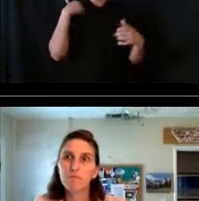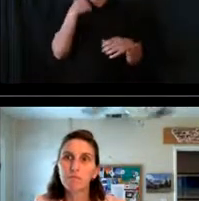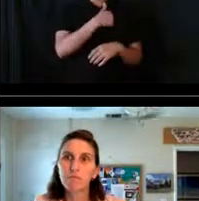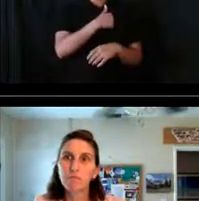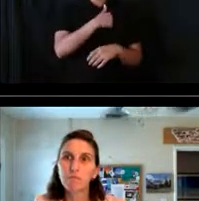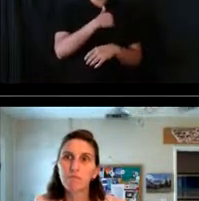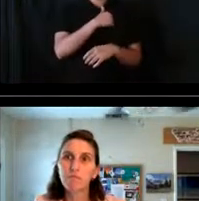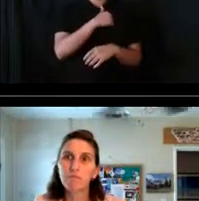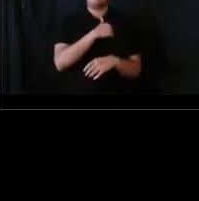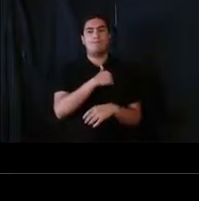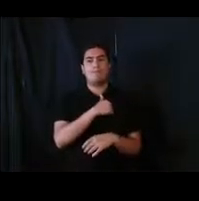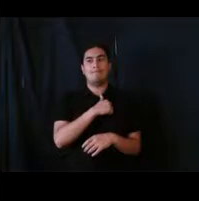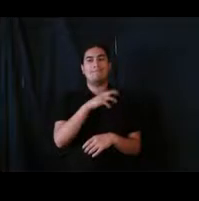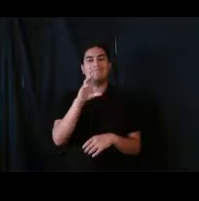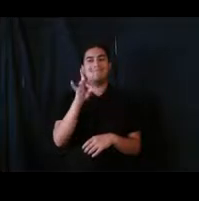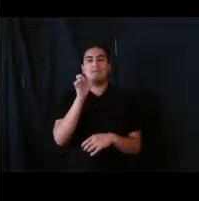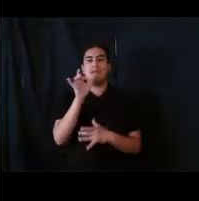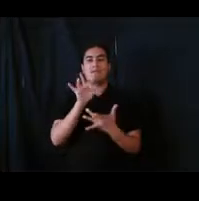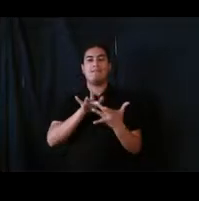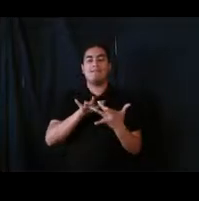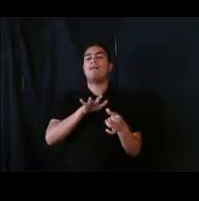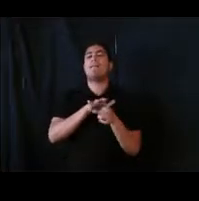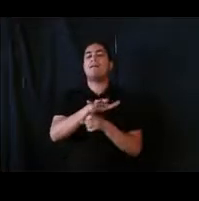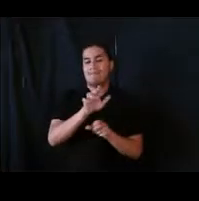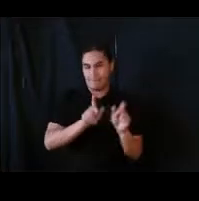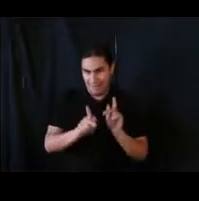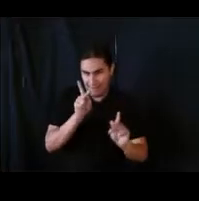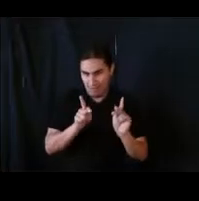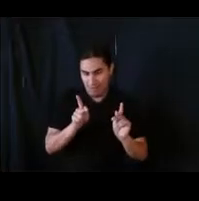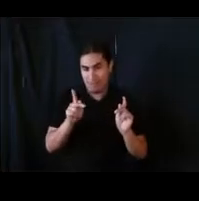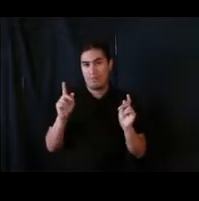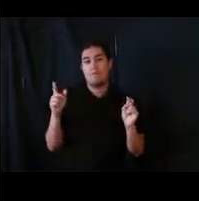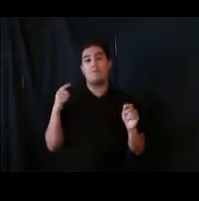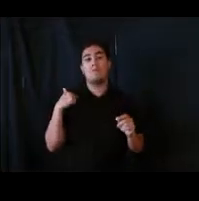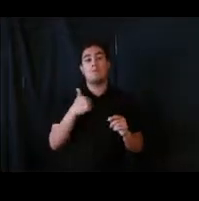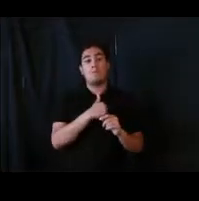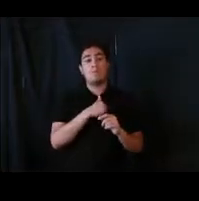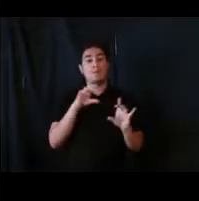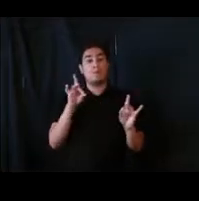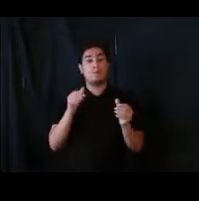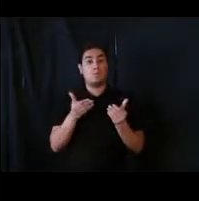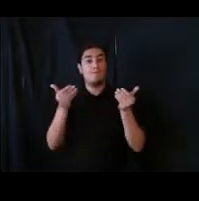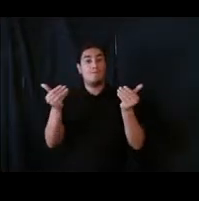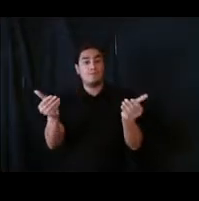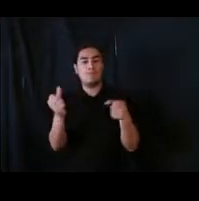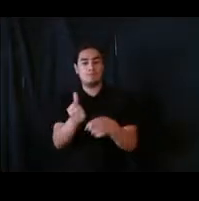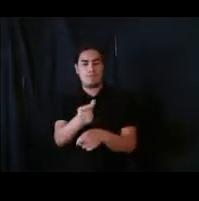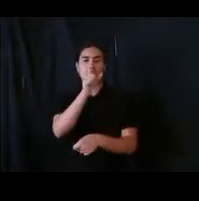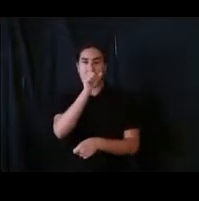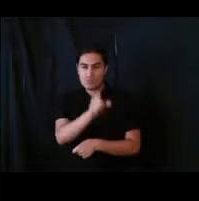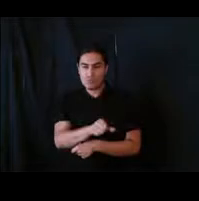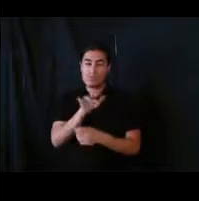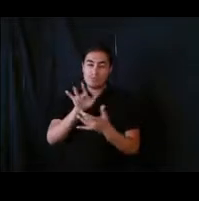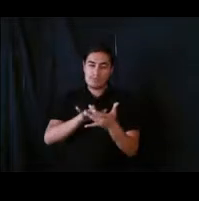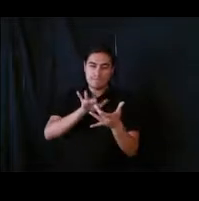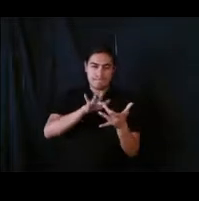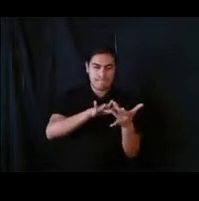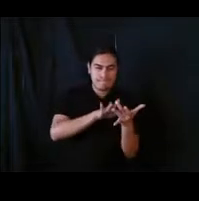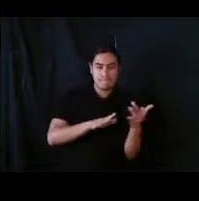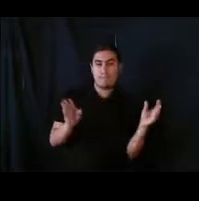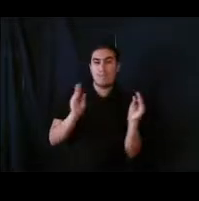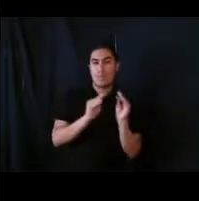people so you know as we talk about what we do going forward um to ensure that those next steps